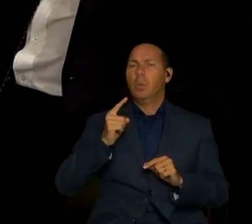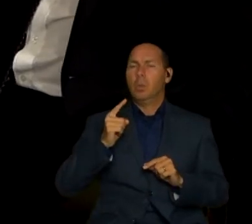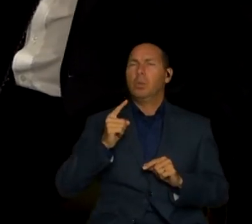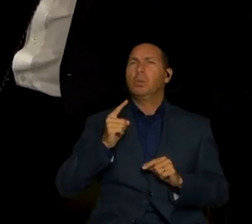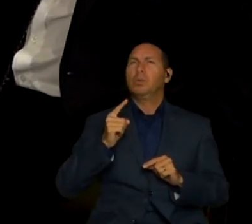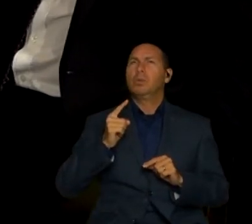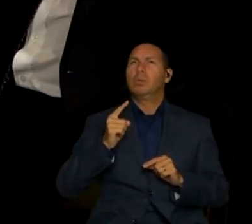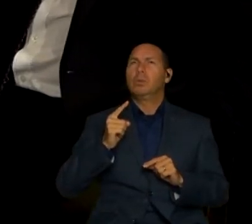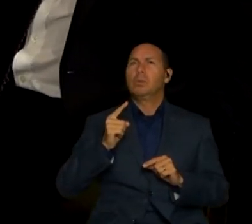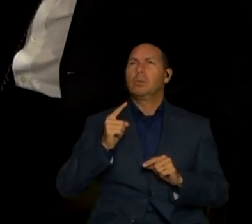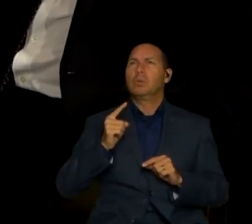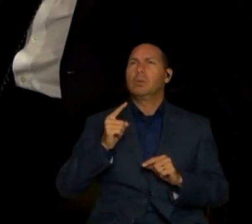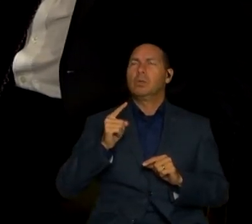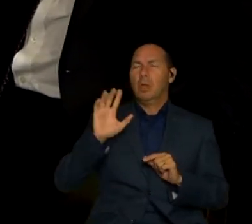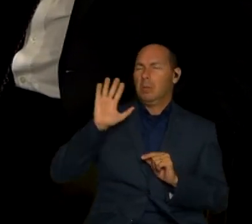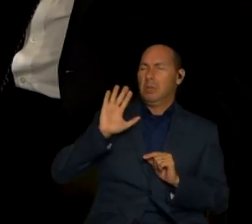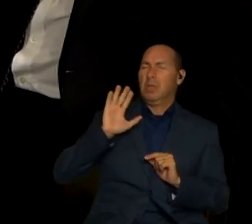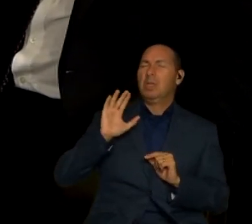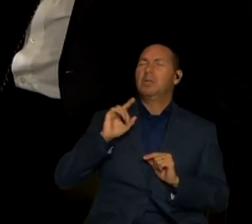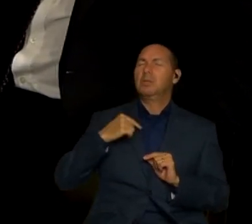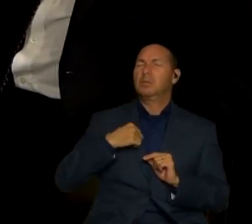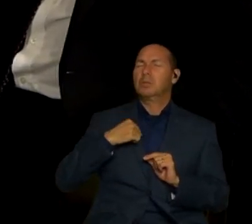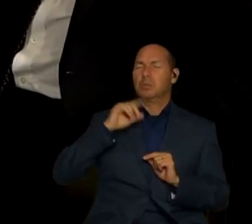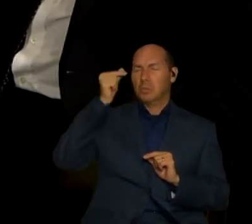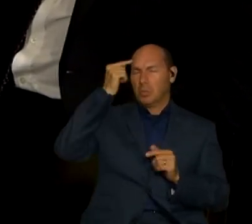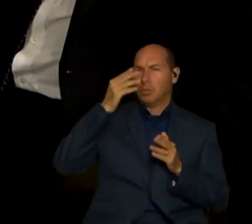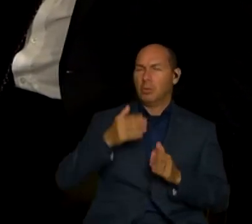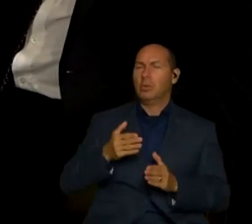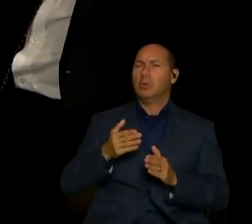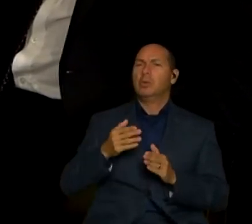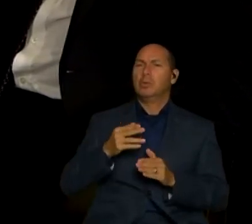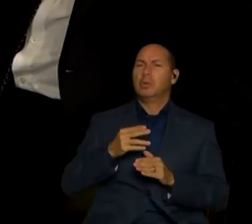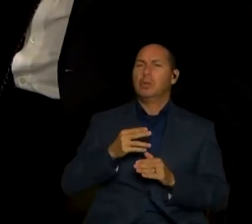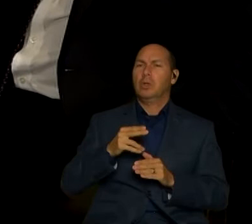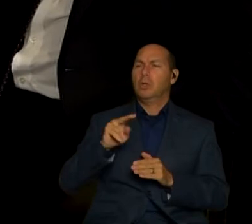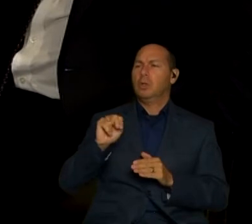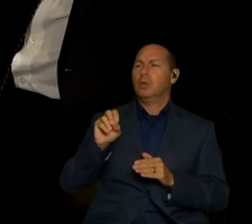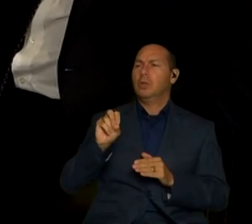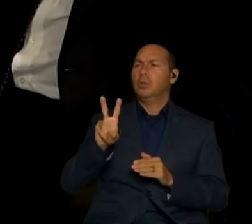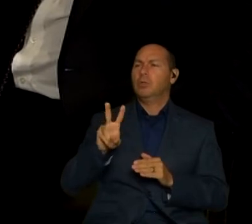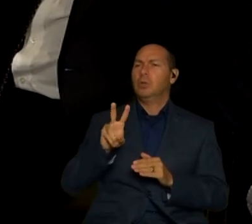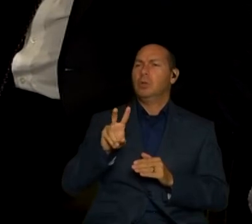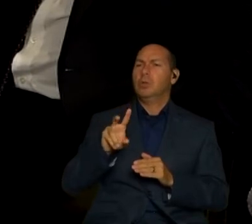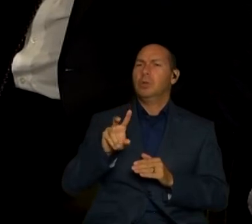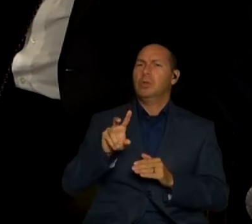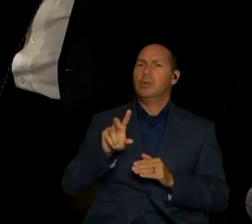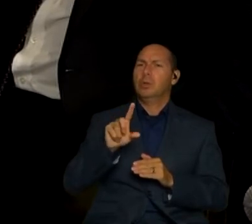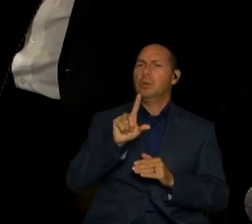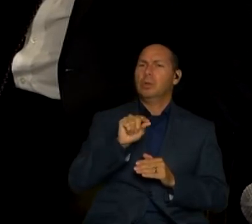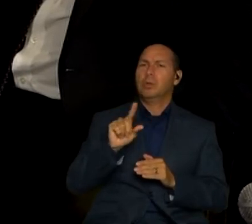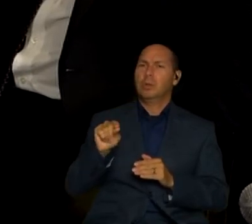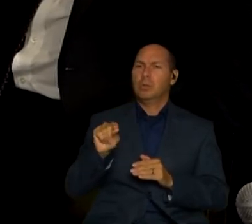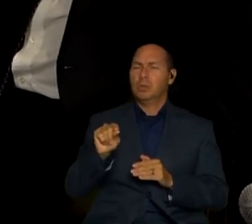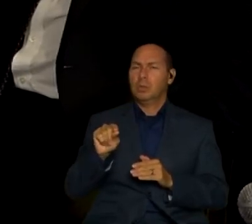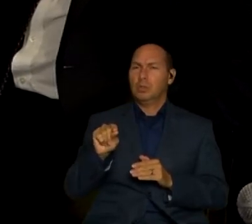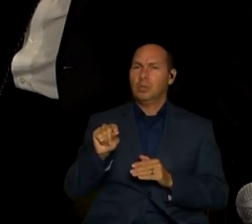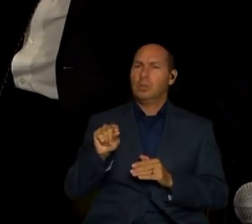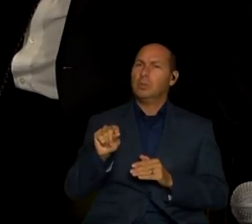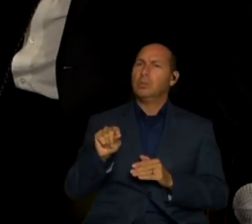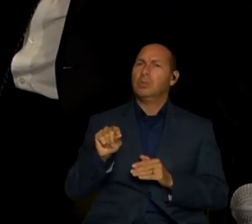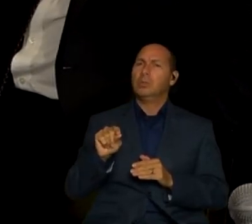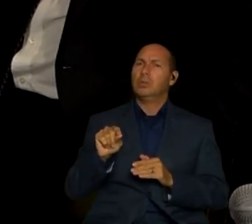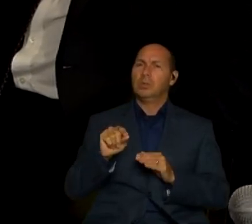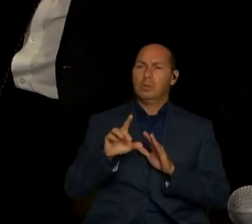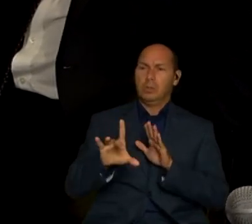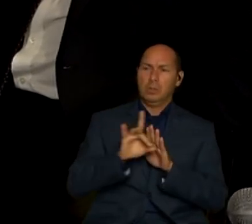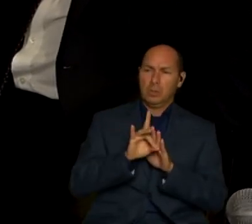we had a conversation in November 2020 after the election about the Department